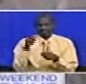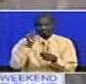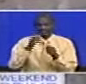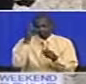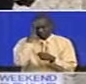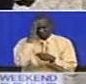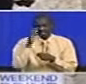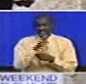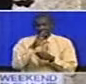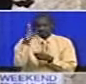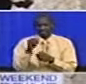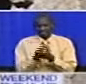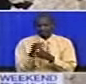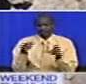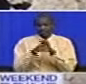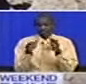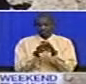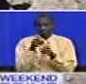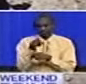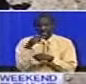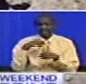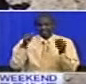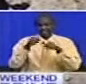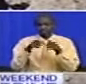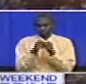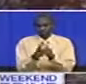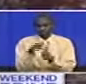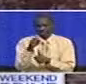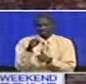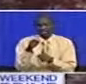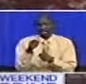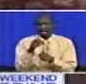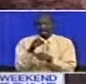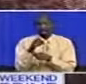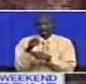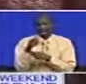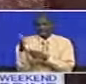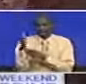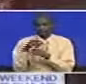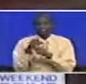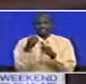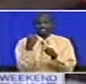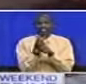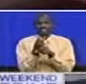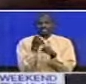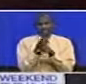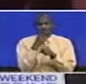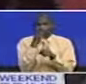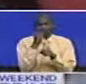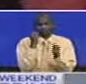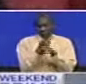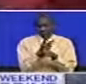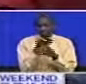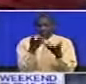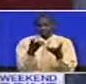East African Community member states had agreed to switch off the analog signal by December 2012, the deadline